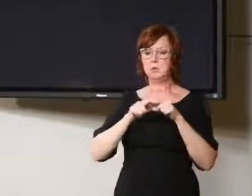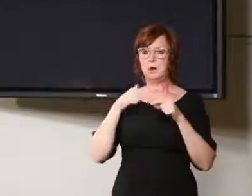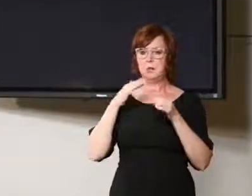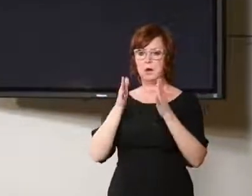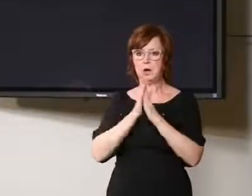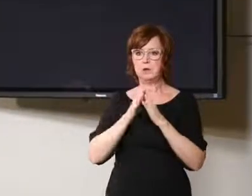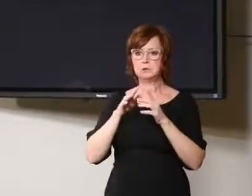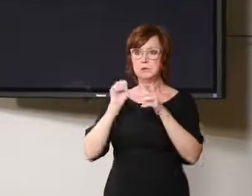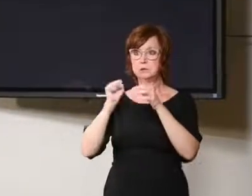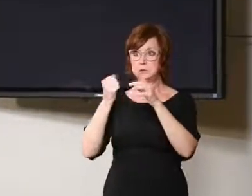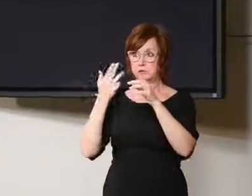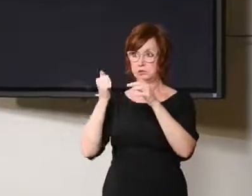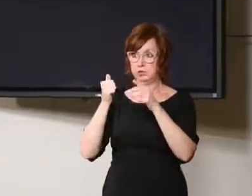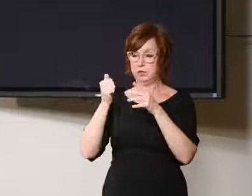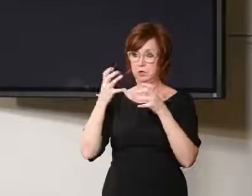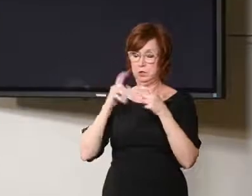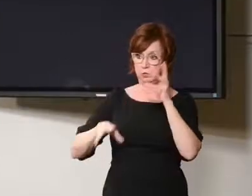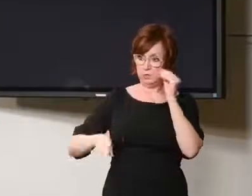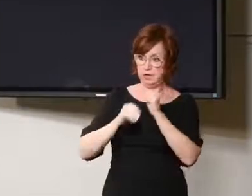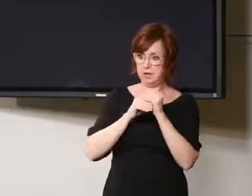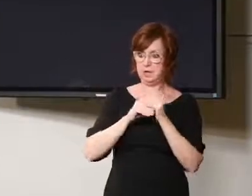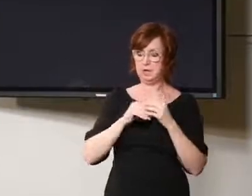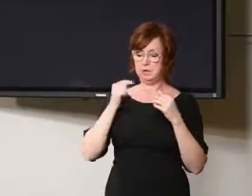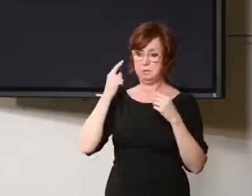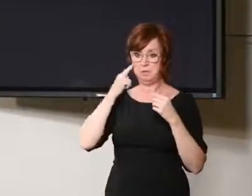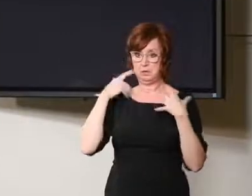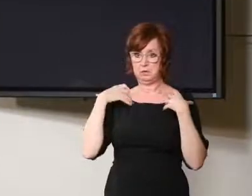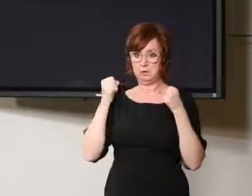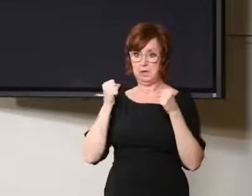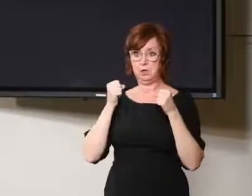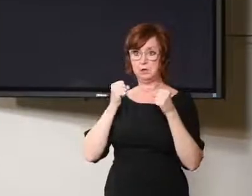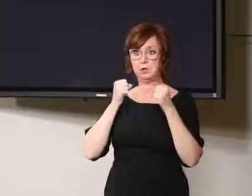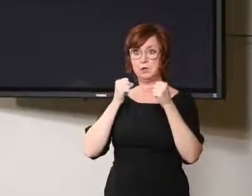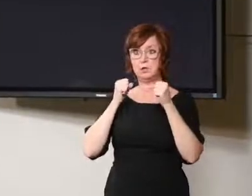Health Authority had any comments around the mental health supports.